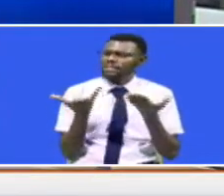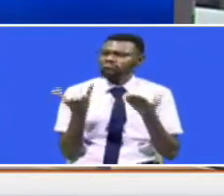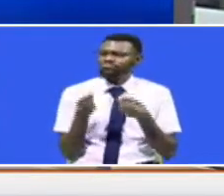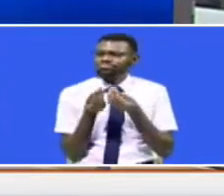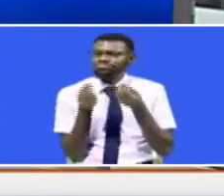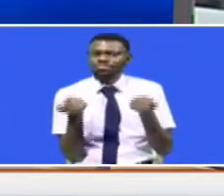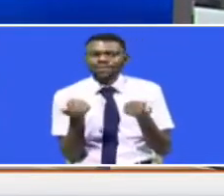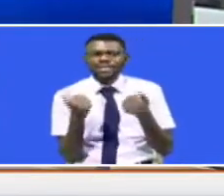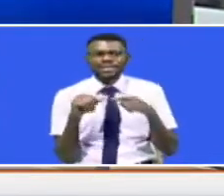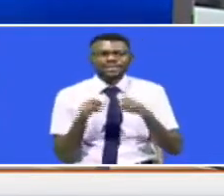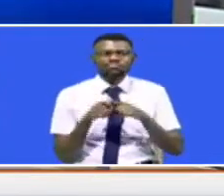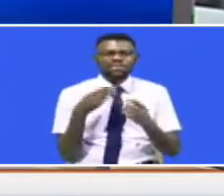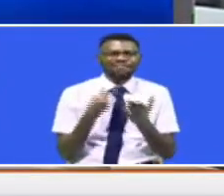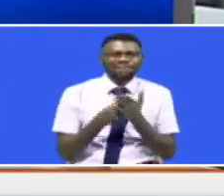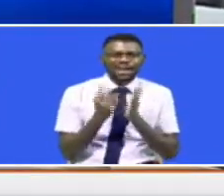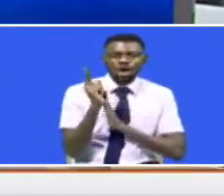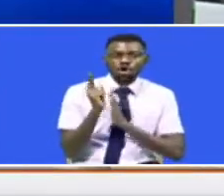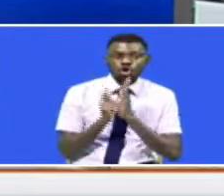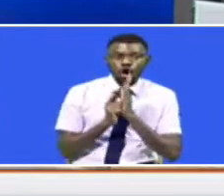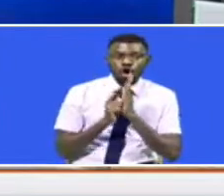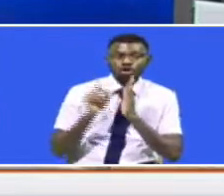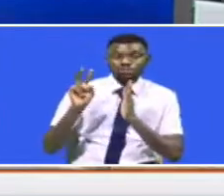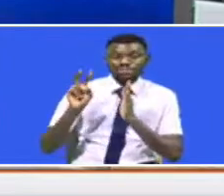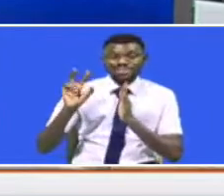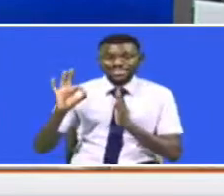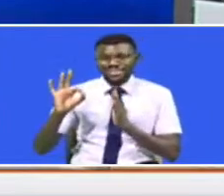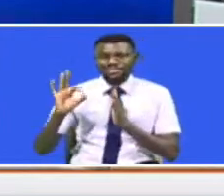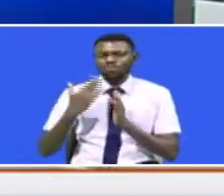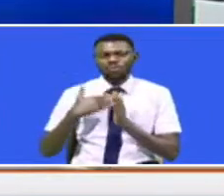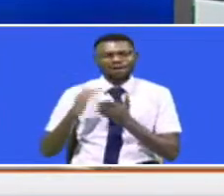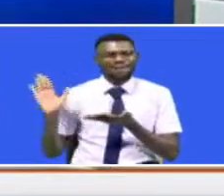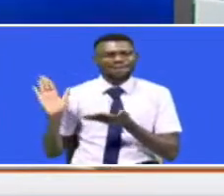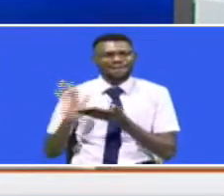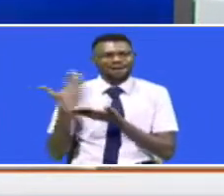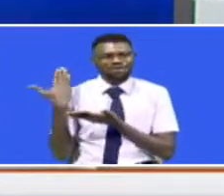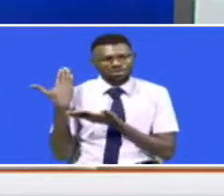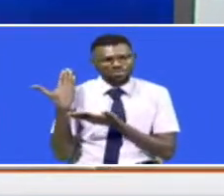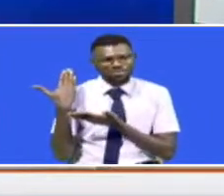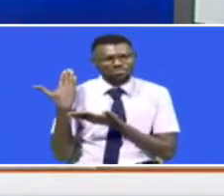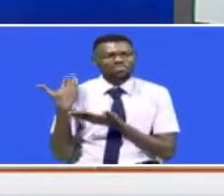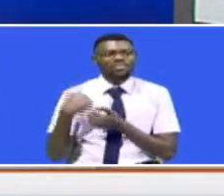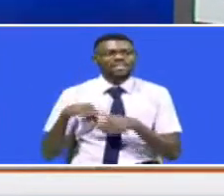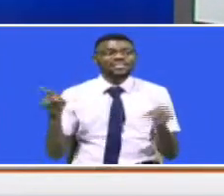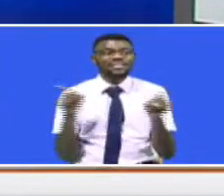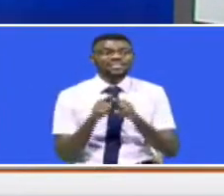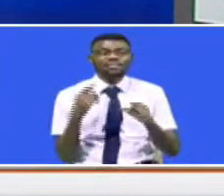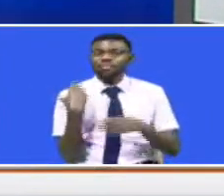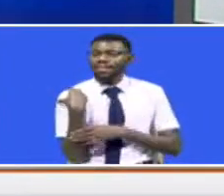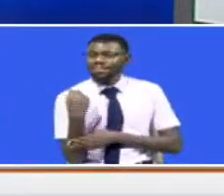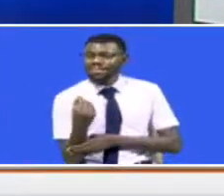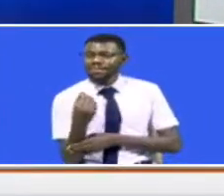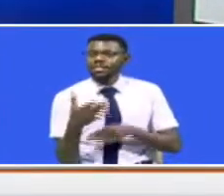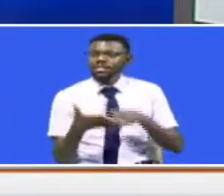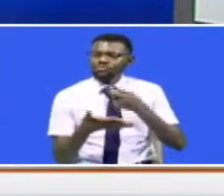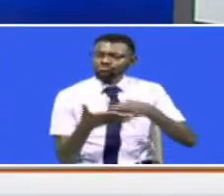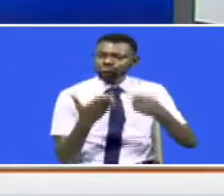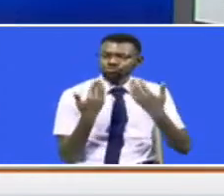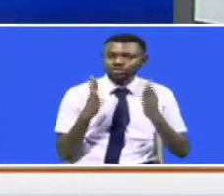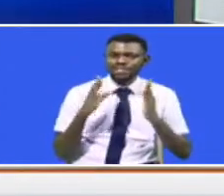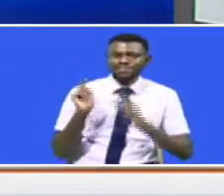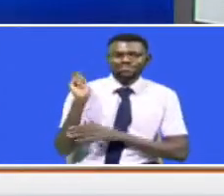repealing of the Finance Act 2023. On this, they say the recently enacted Finance Act